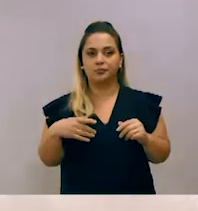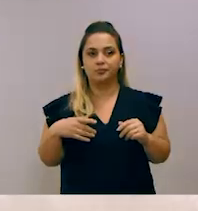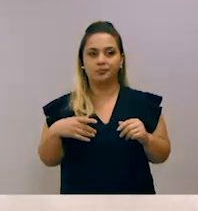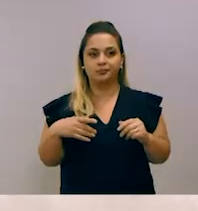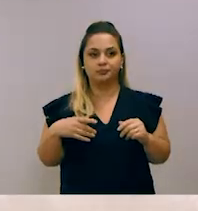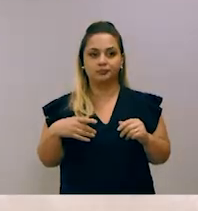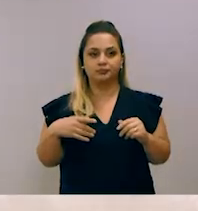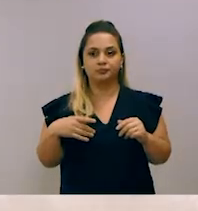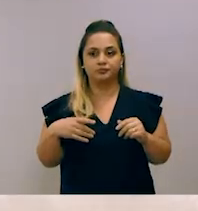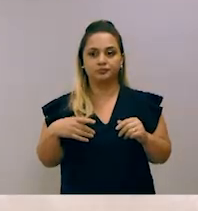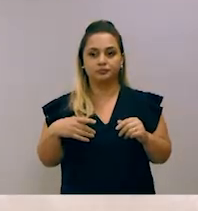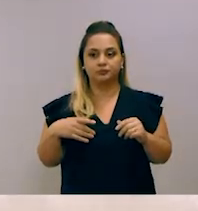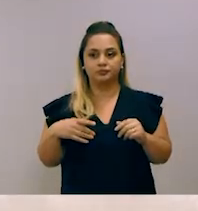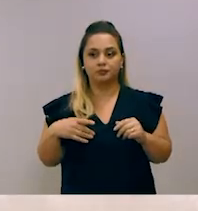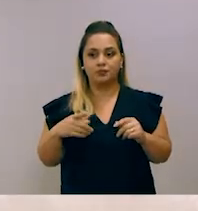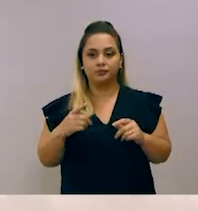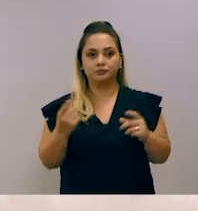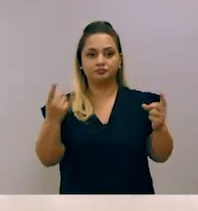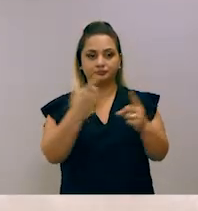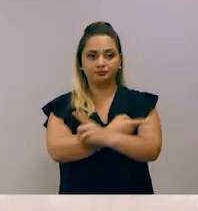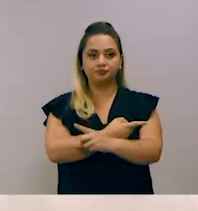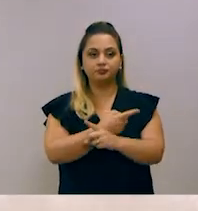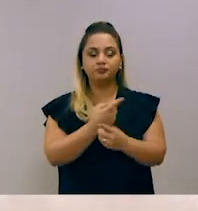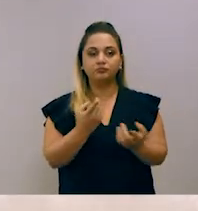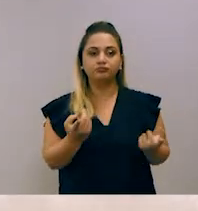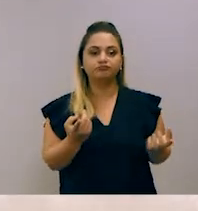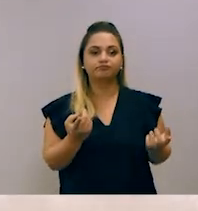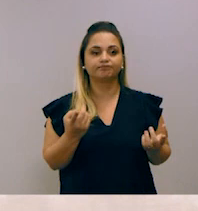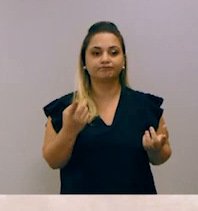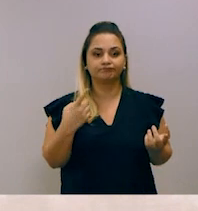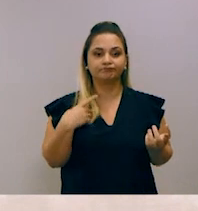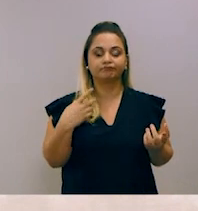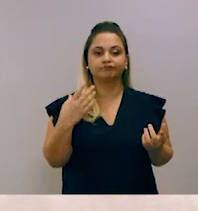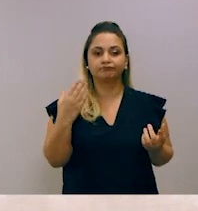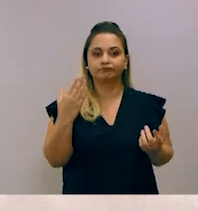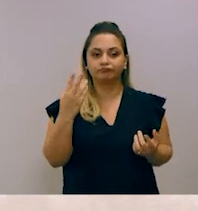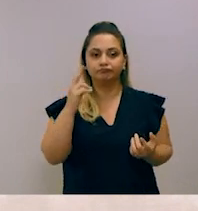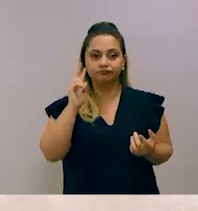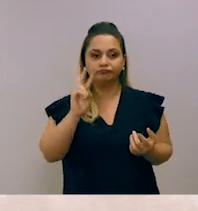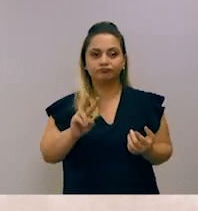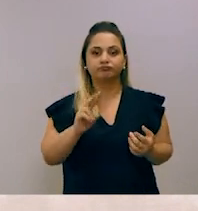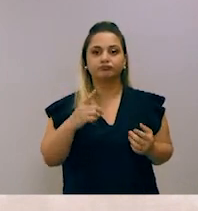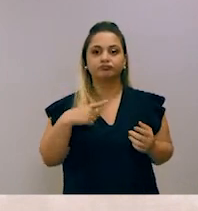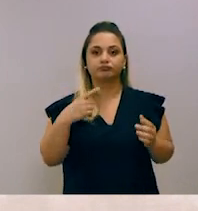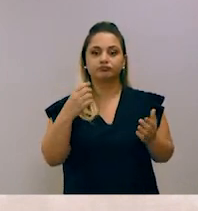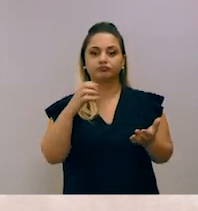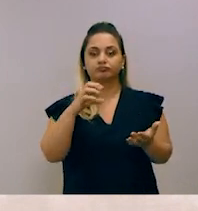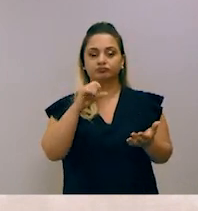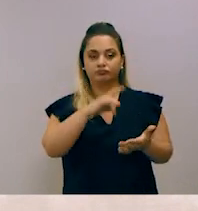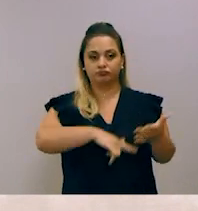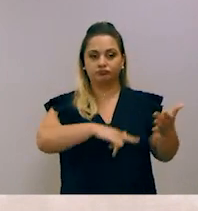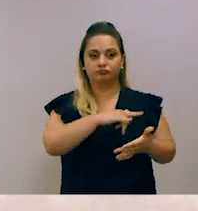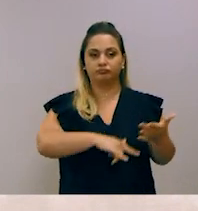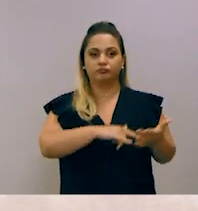of material error, it is an error of expression, it is an evident contradiction containing the